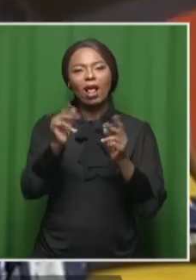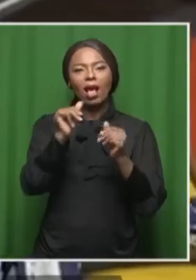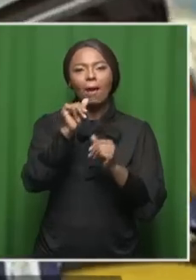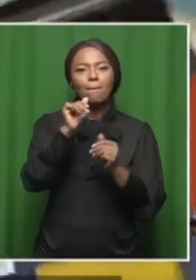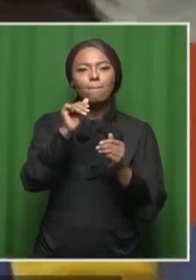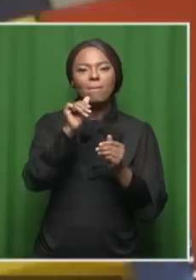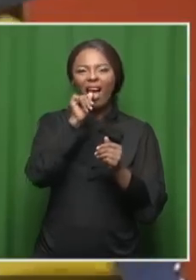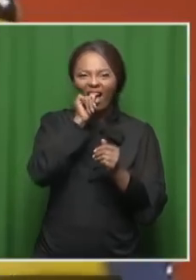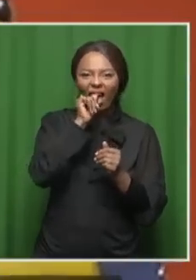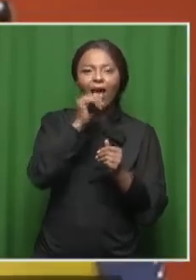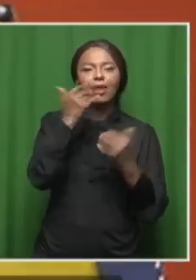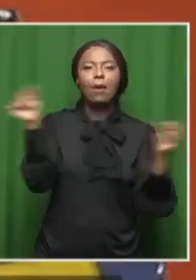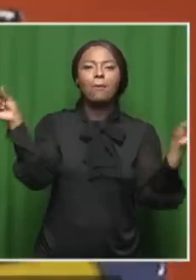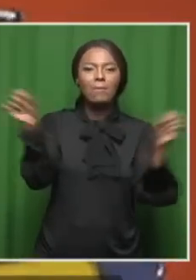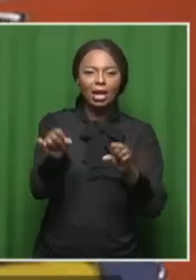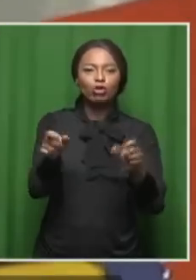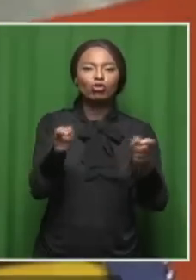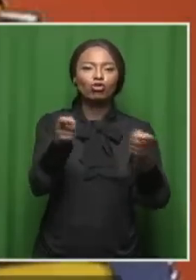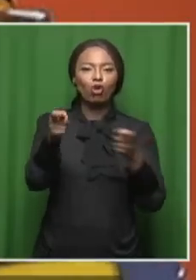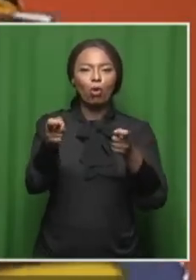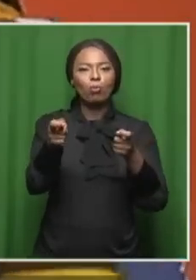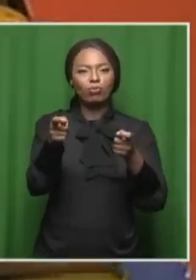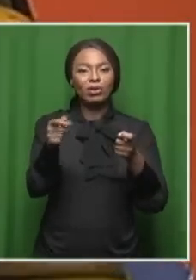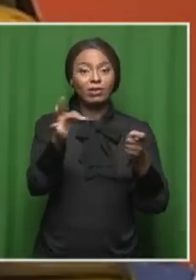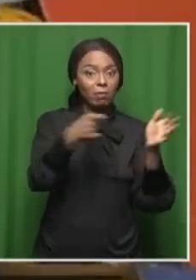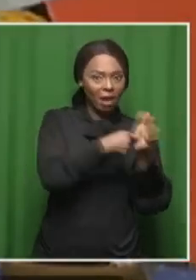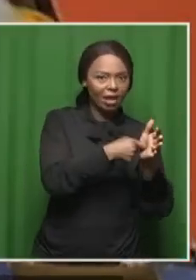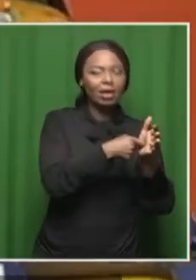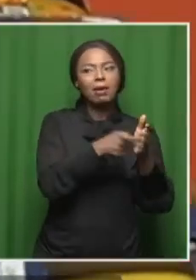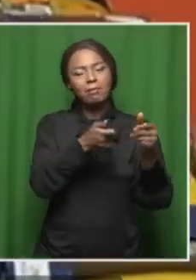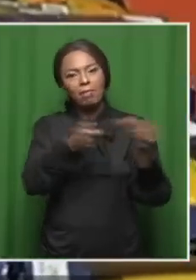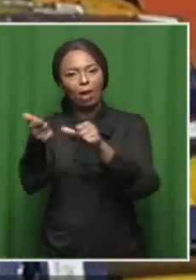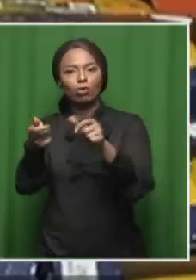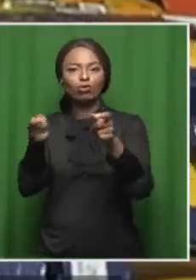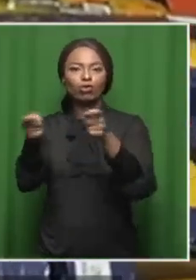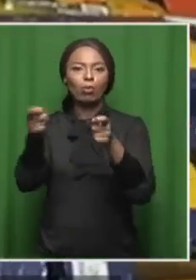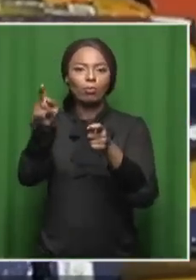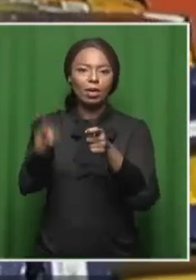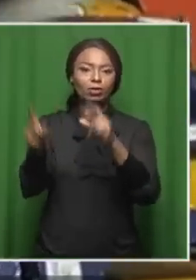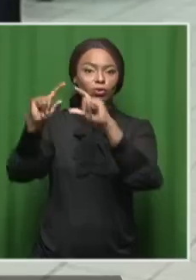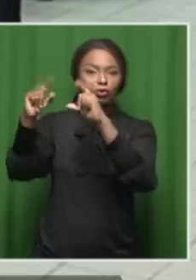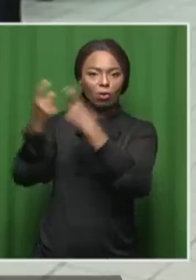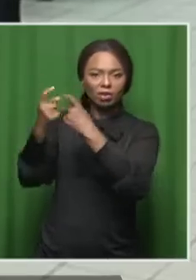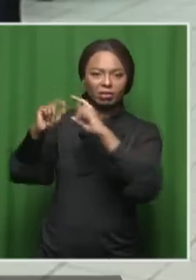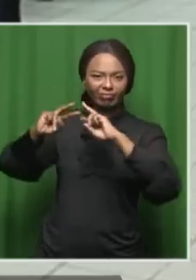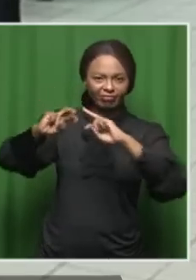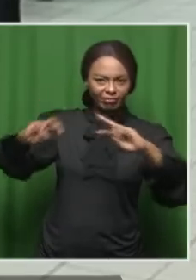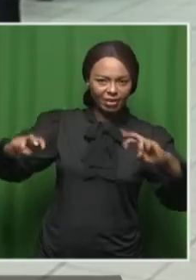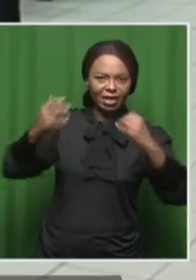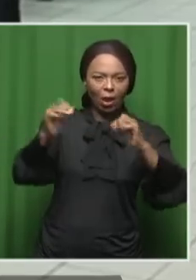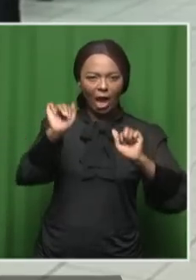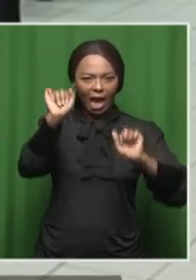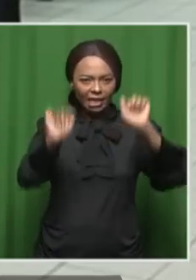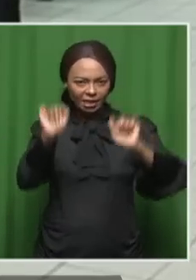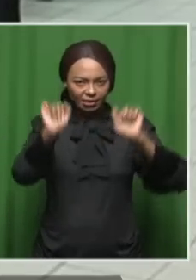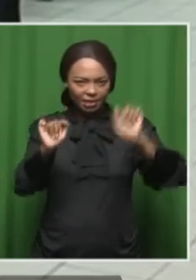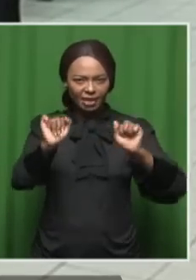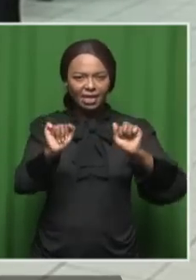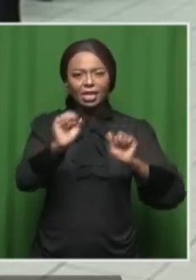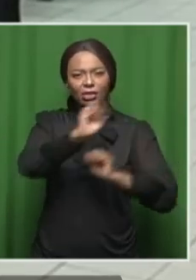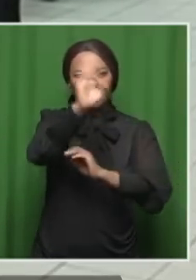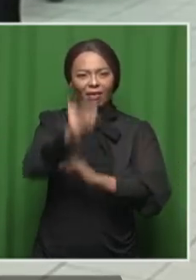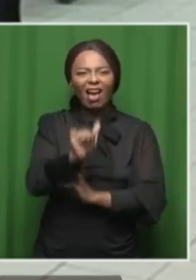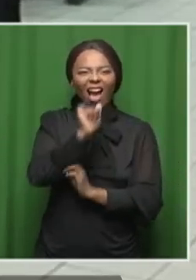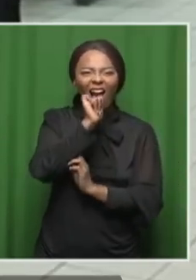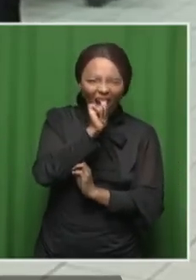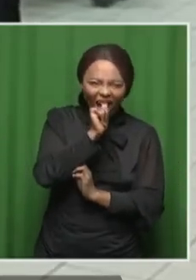them to the point of purchase. The National Consumer Commission is conducting a nationwide assessment of South African peanut butters